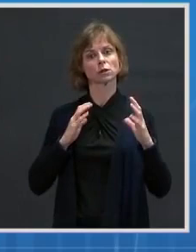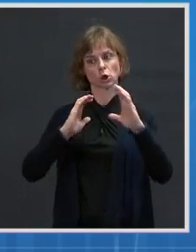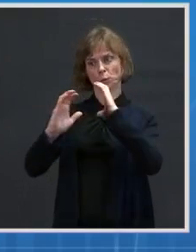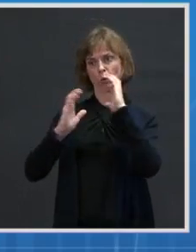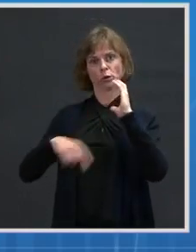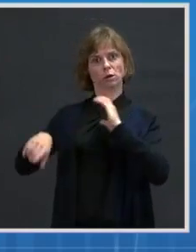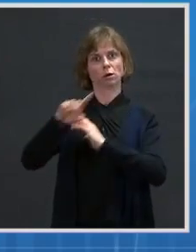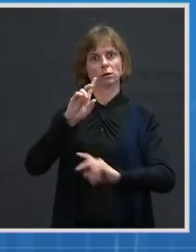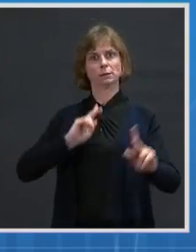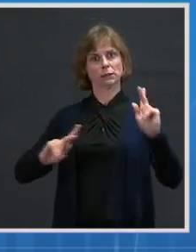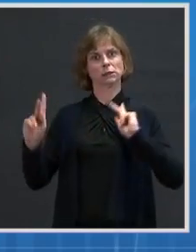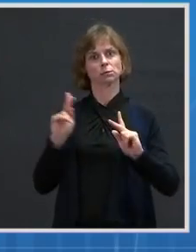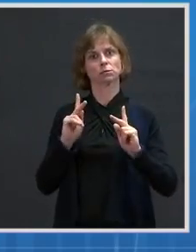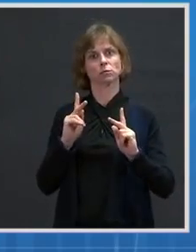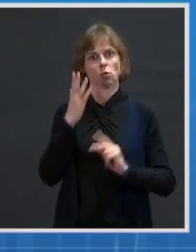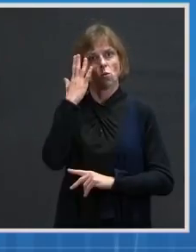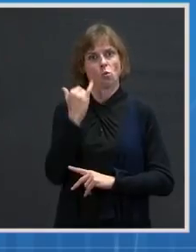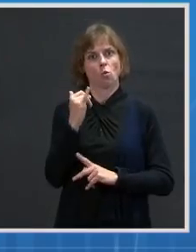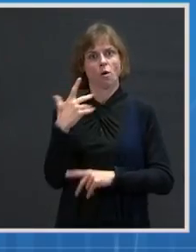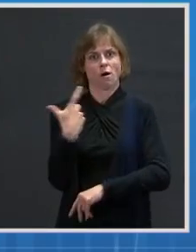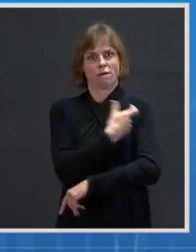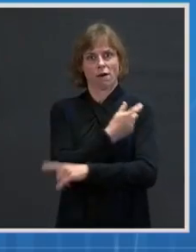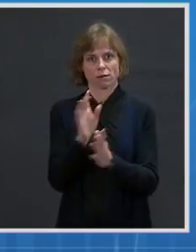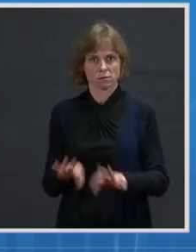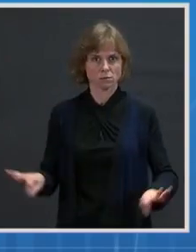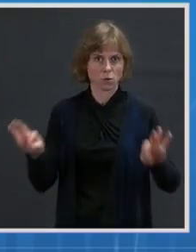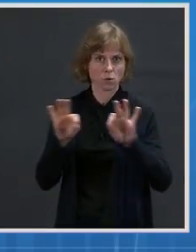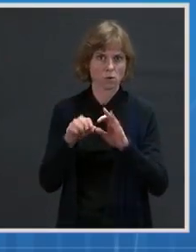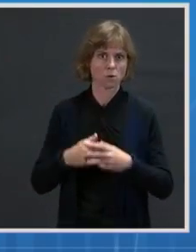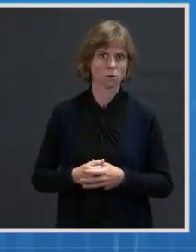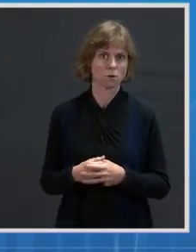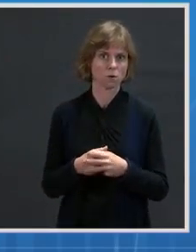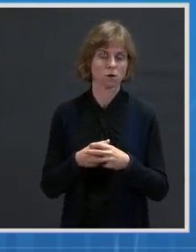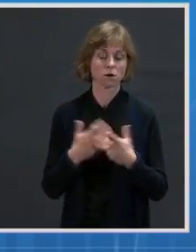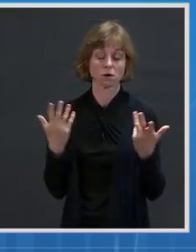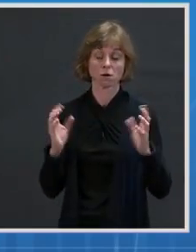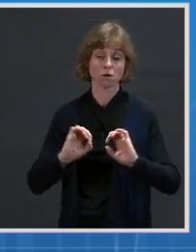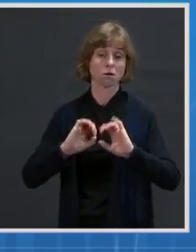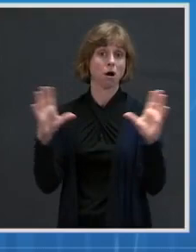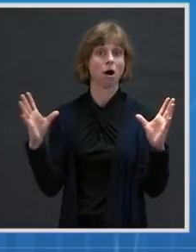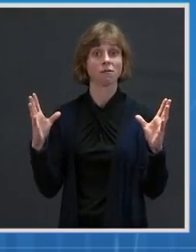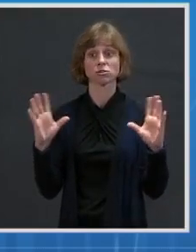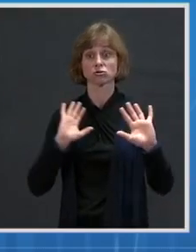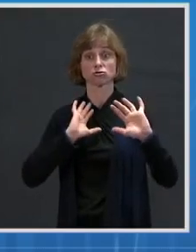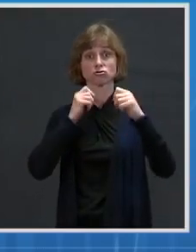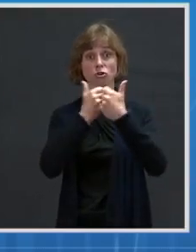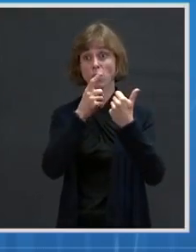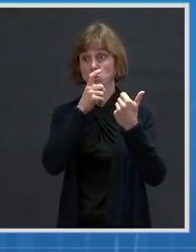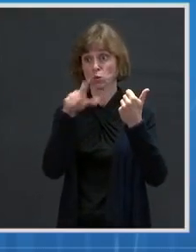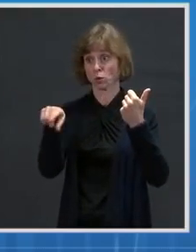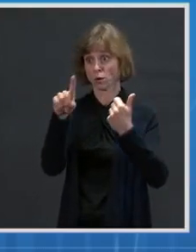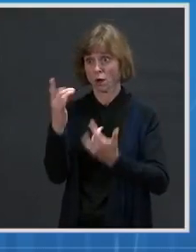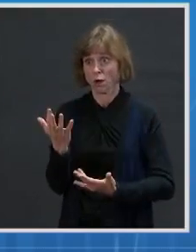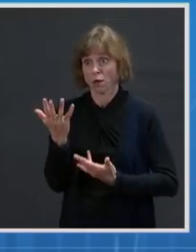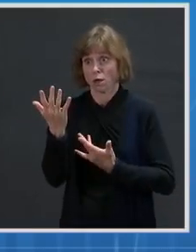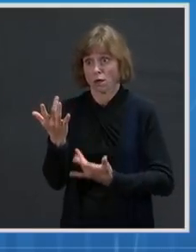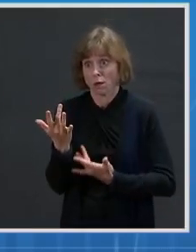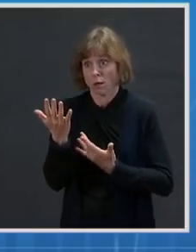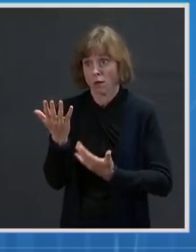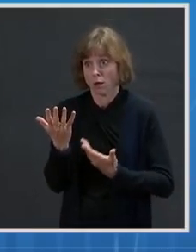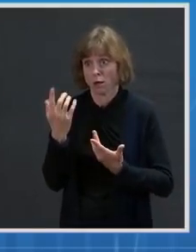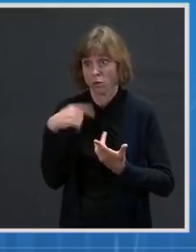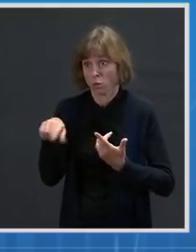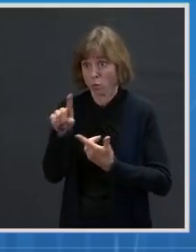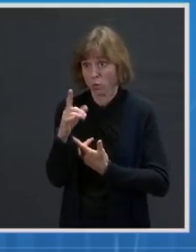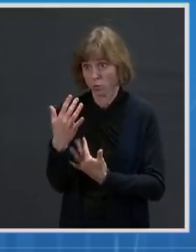vaccinations. After all, today's challenge of vaccinating those who are waiting must be accompanied by